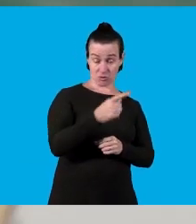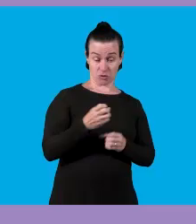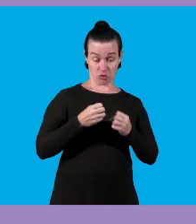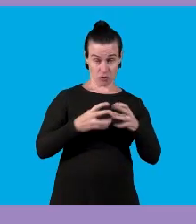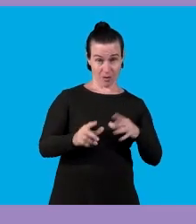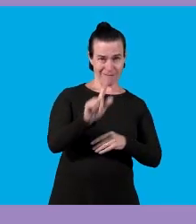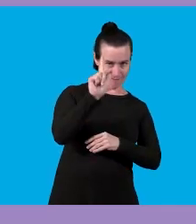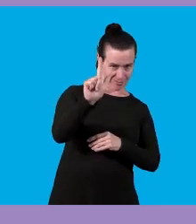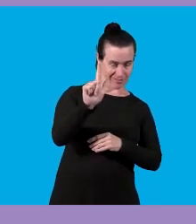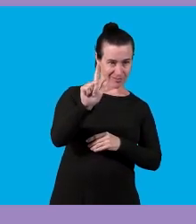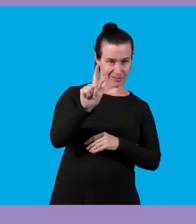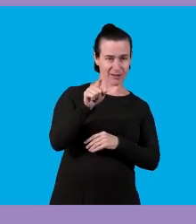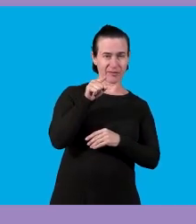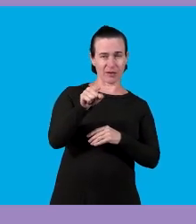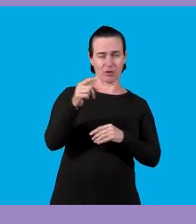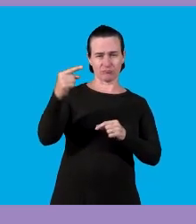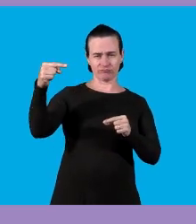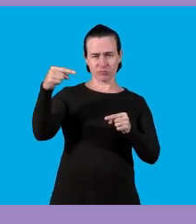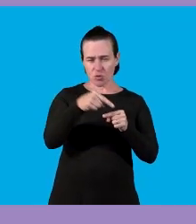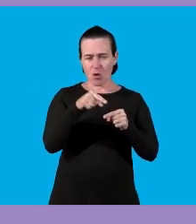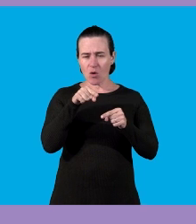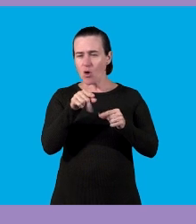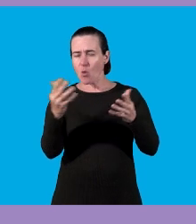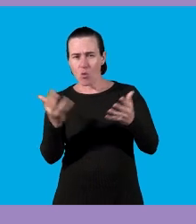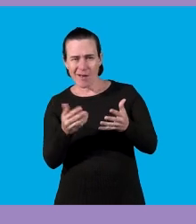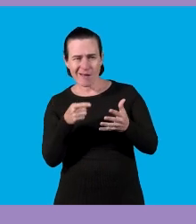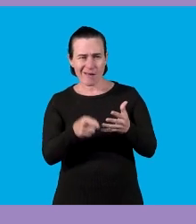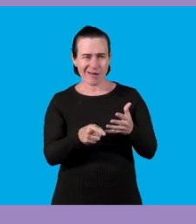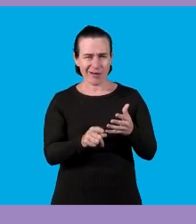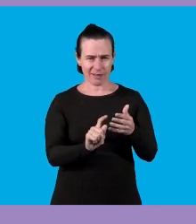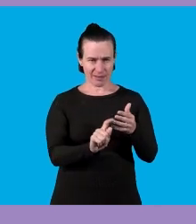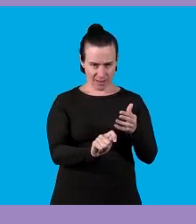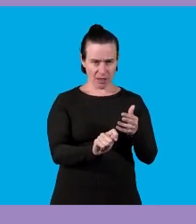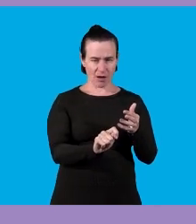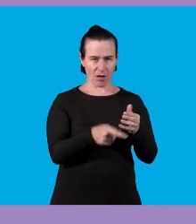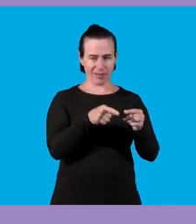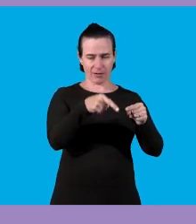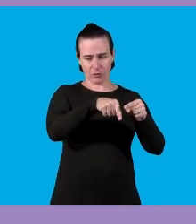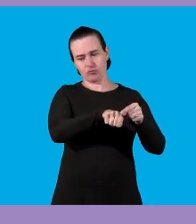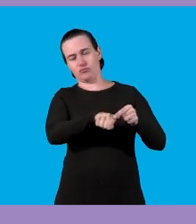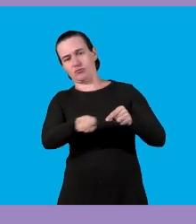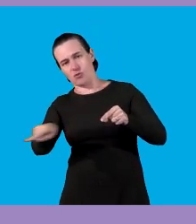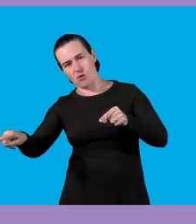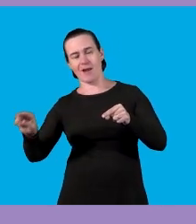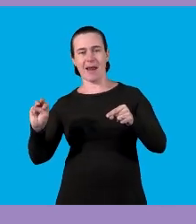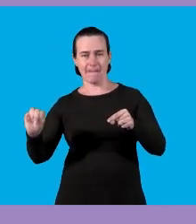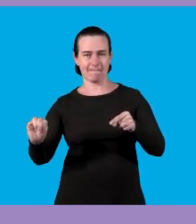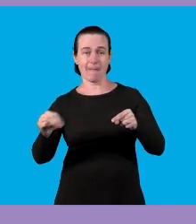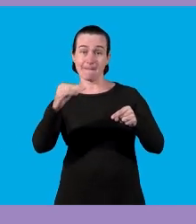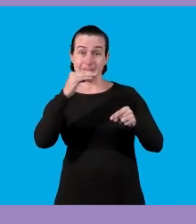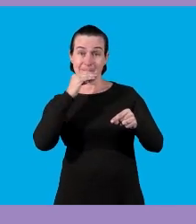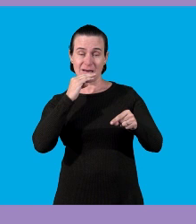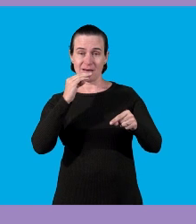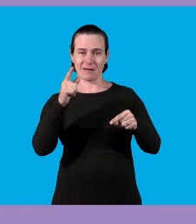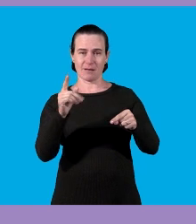L and then to where it turns on the next letter T and go towards M. So that angle